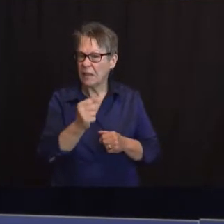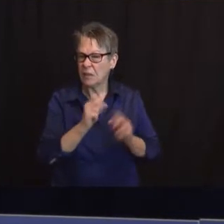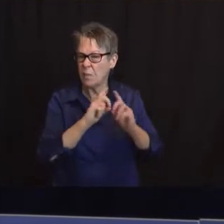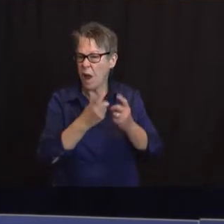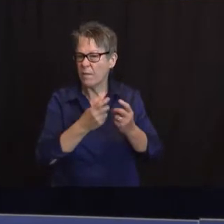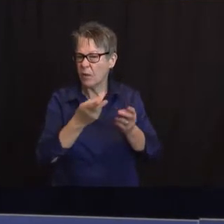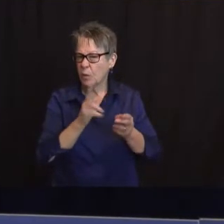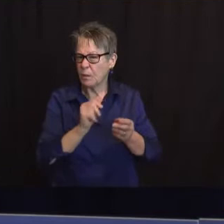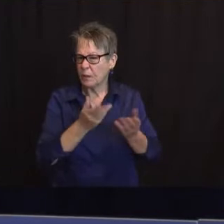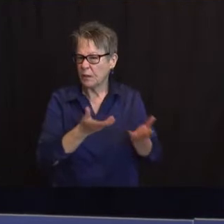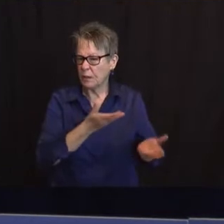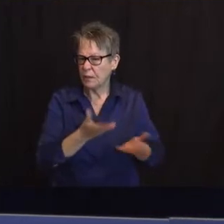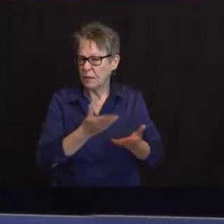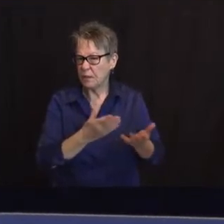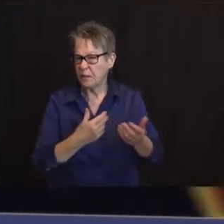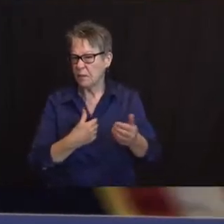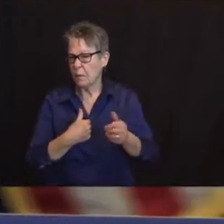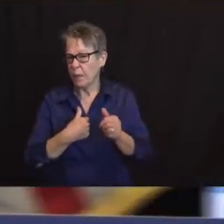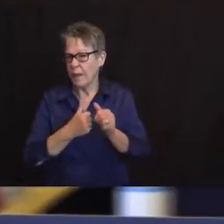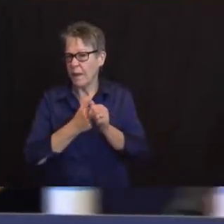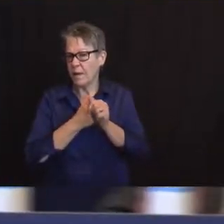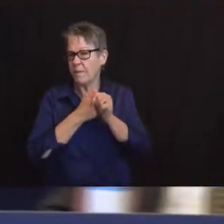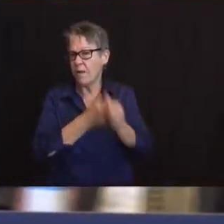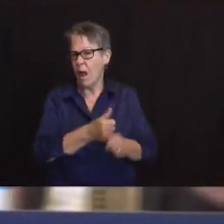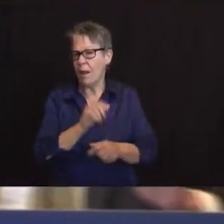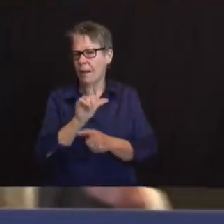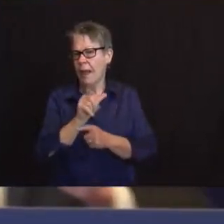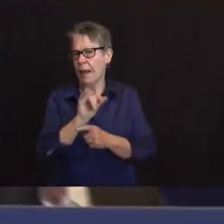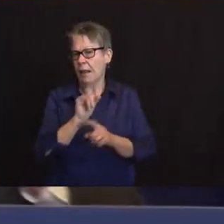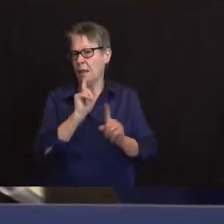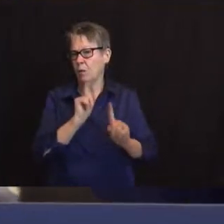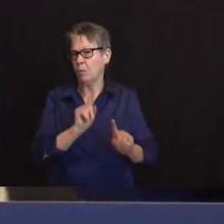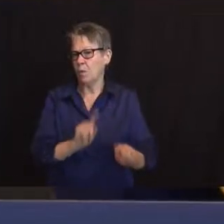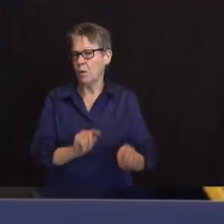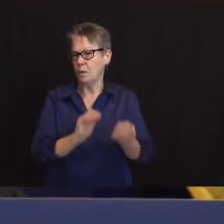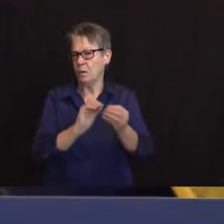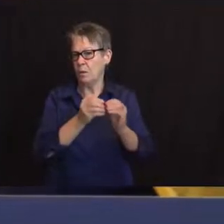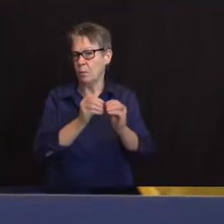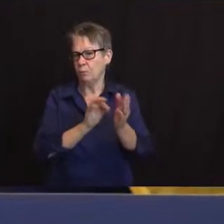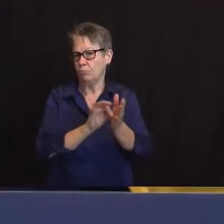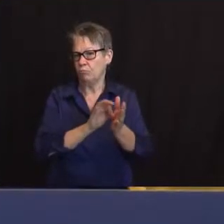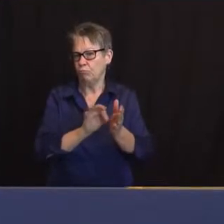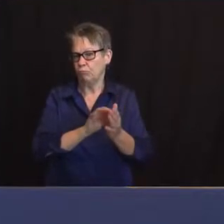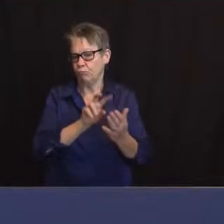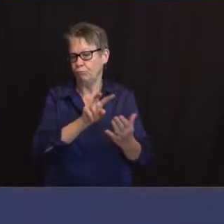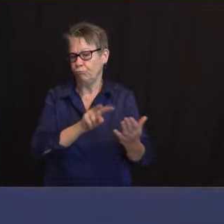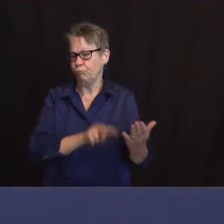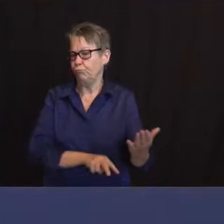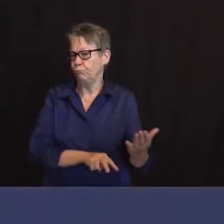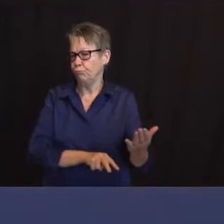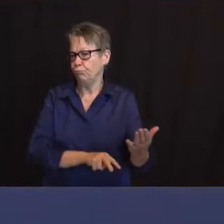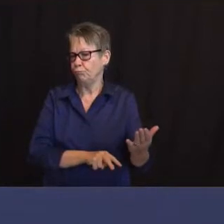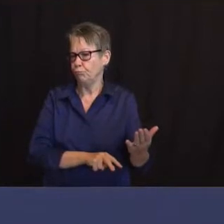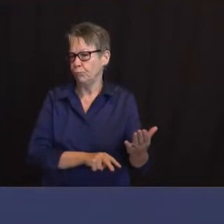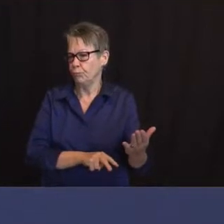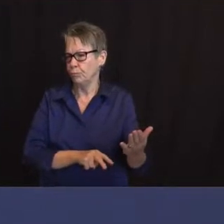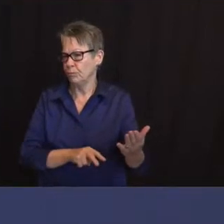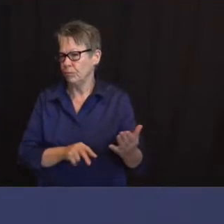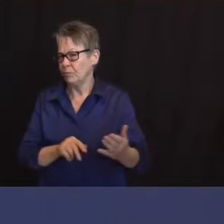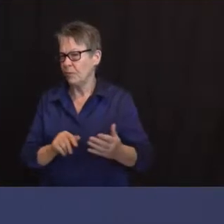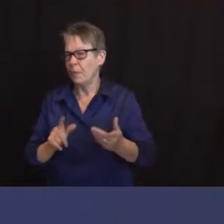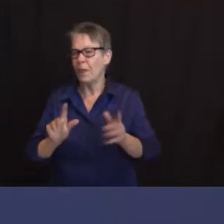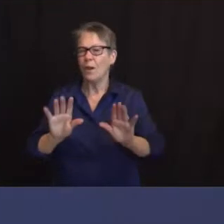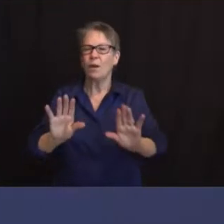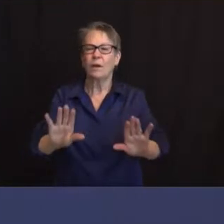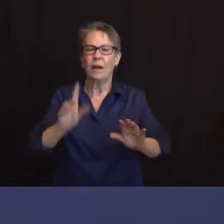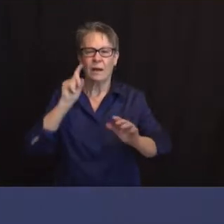And I think we all acknowledge the overwhelming mental health and general stress that everybody has suffered, but